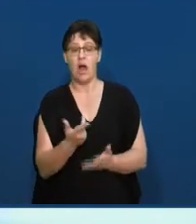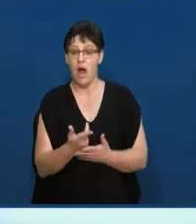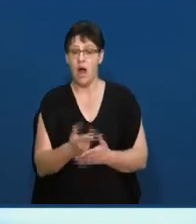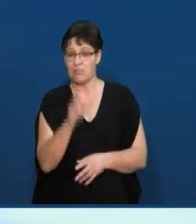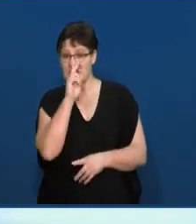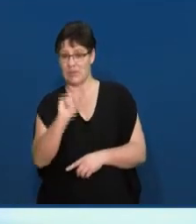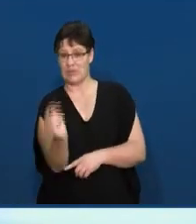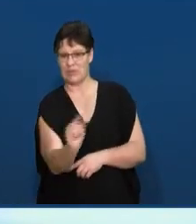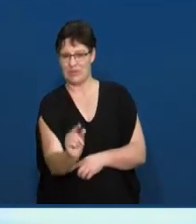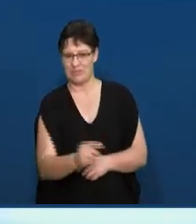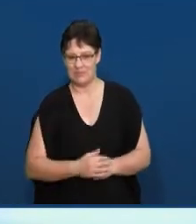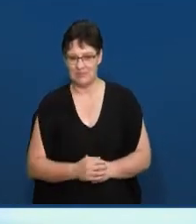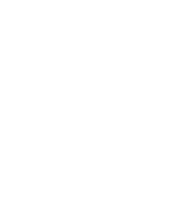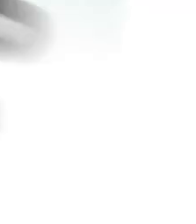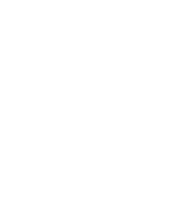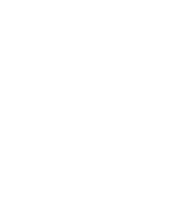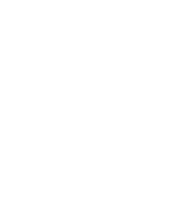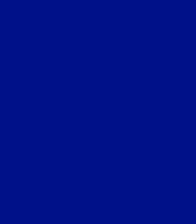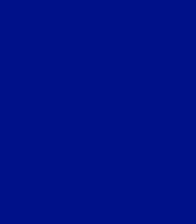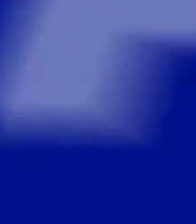and we'll see you straight after this.